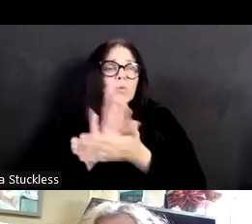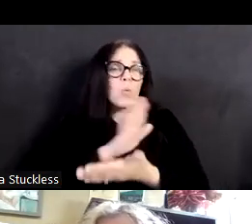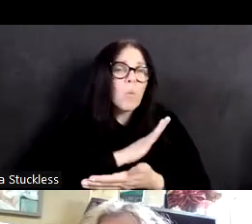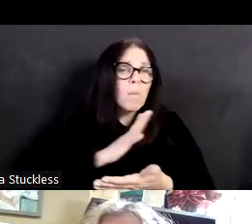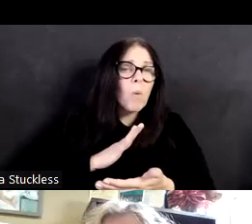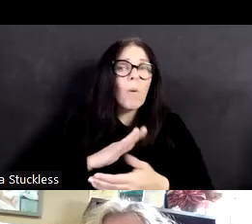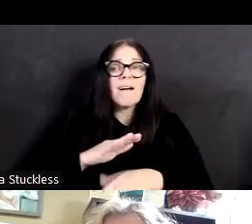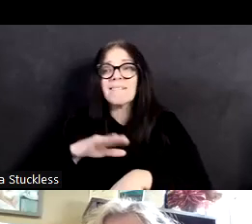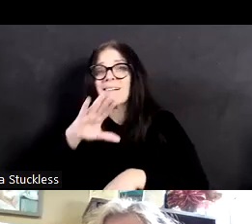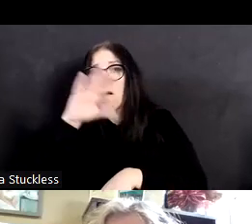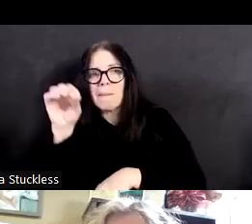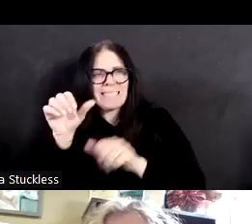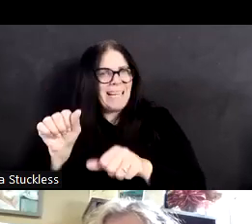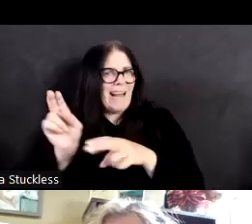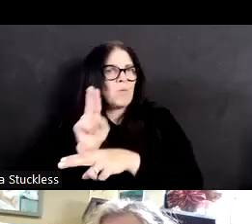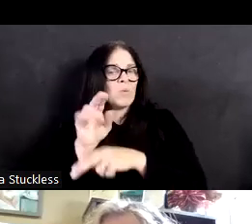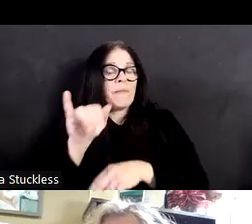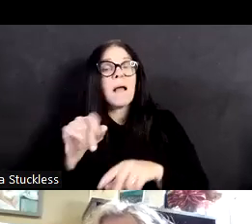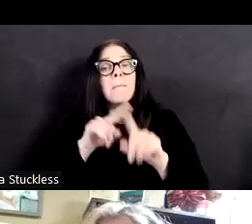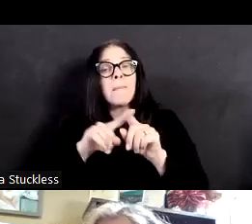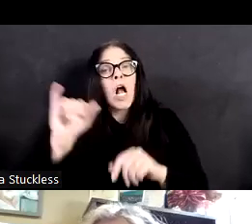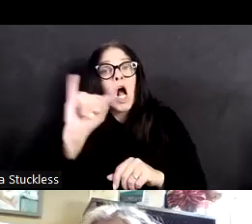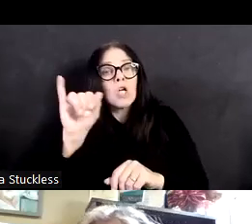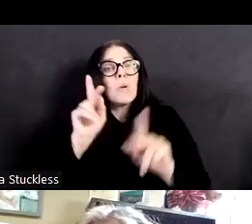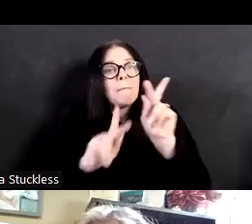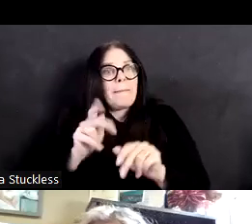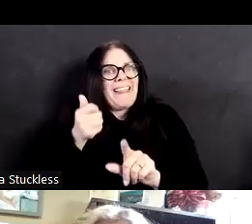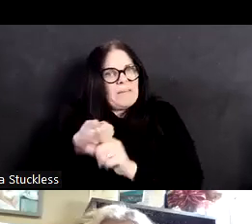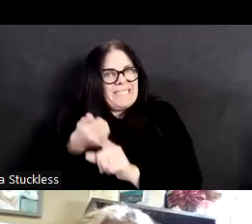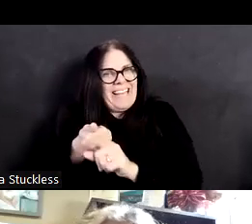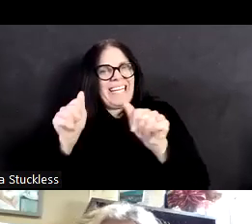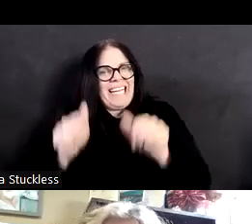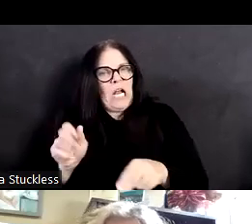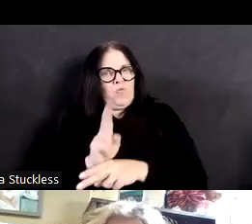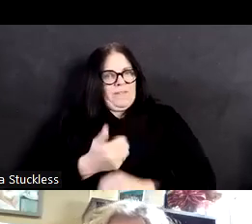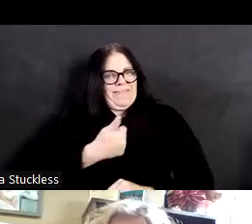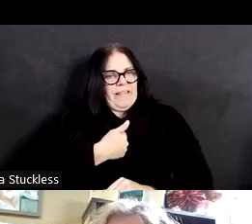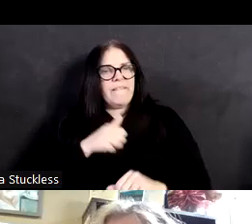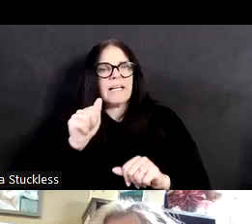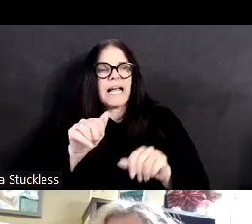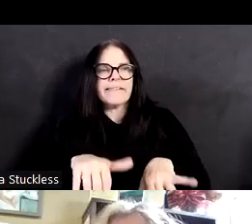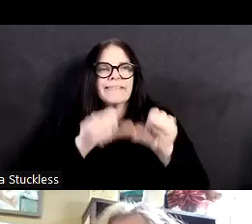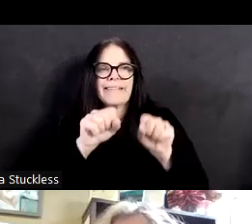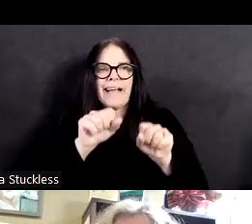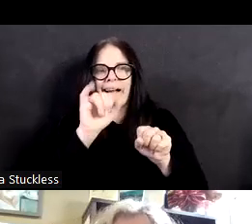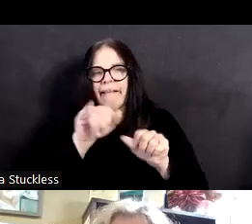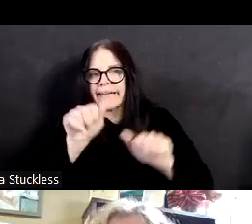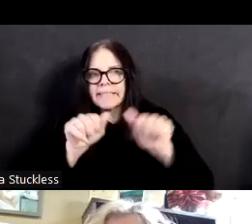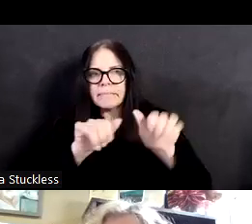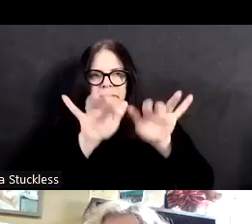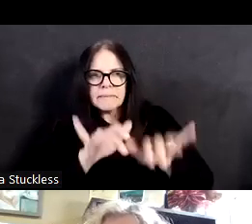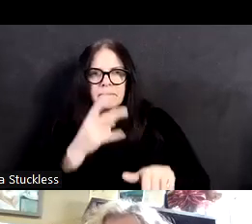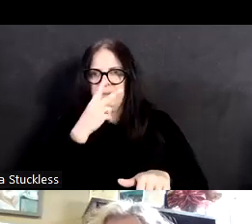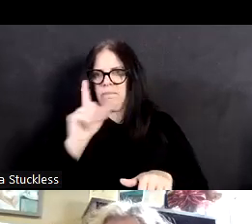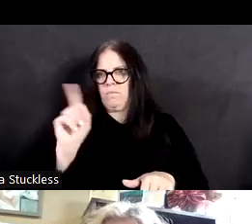it's also a tool that people can use individually. They could take the assessments to see where their